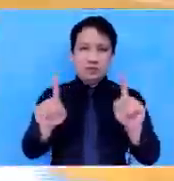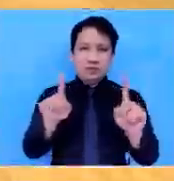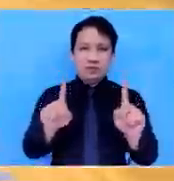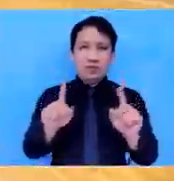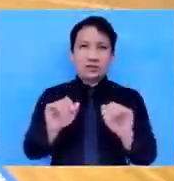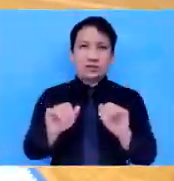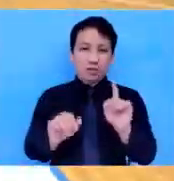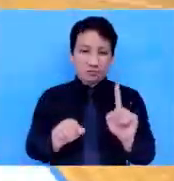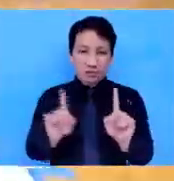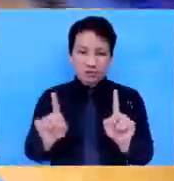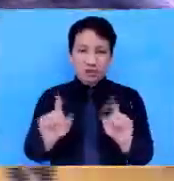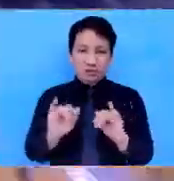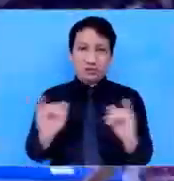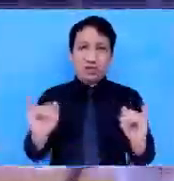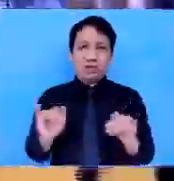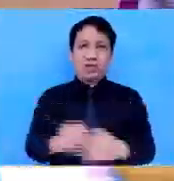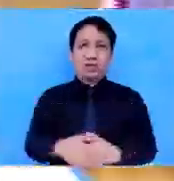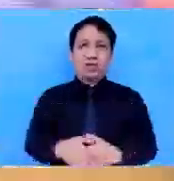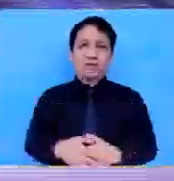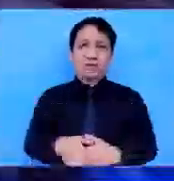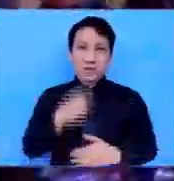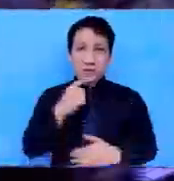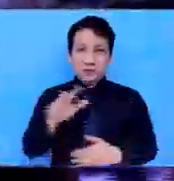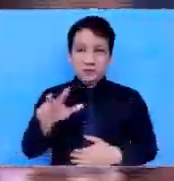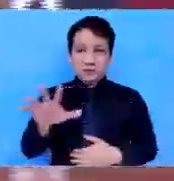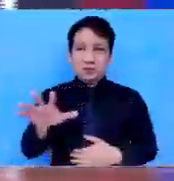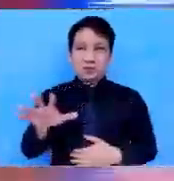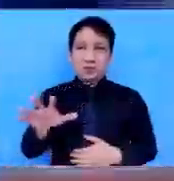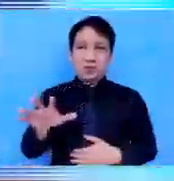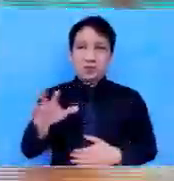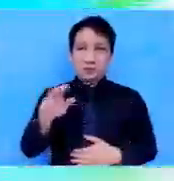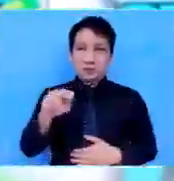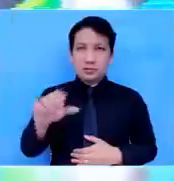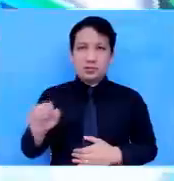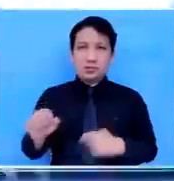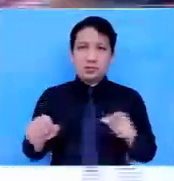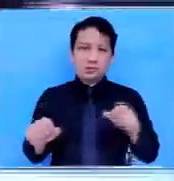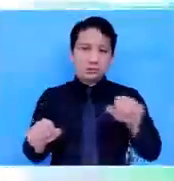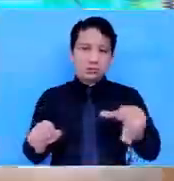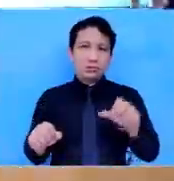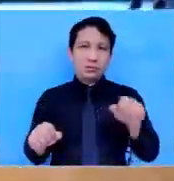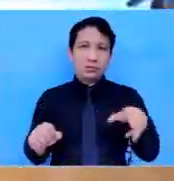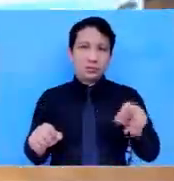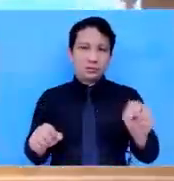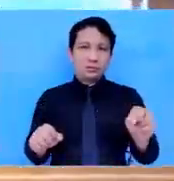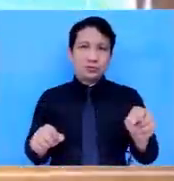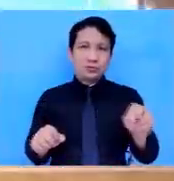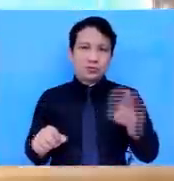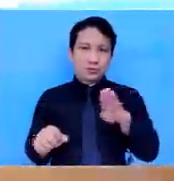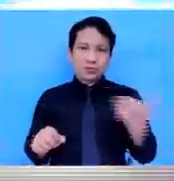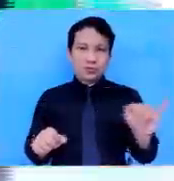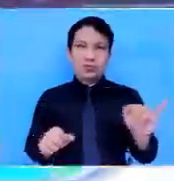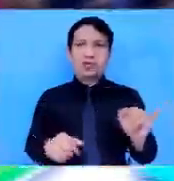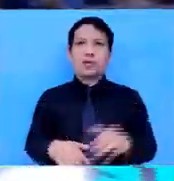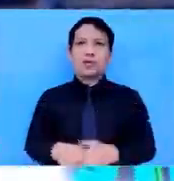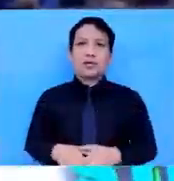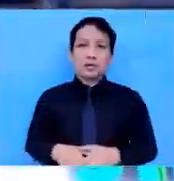my combined 55 points in Andrew Nicholson that song weighs you but as a bay area